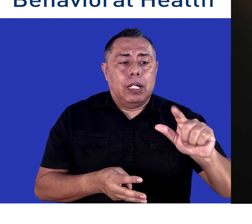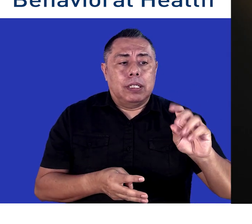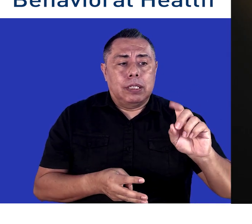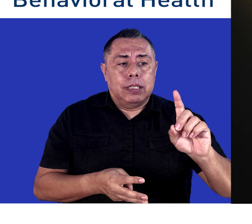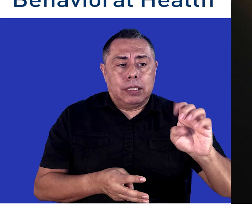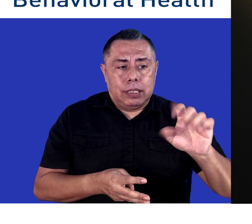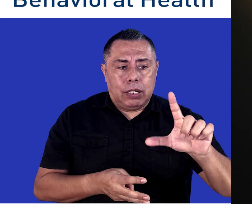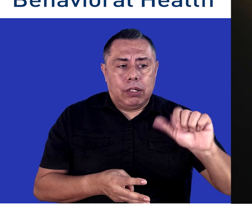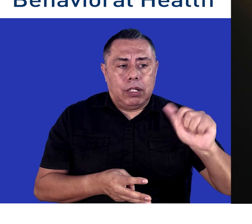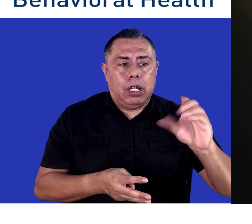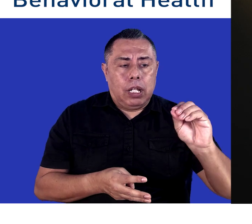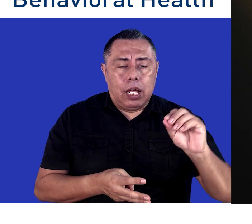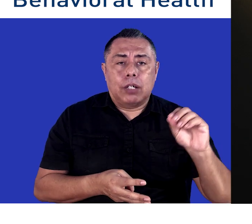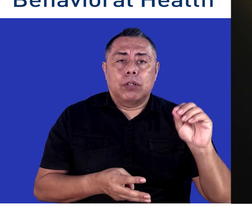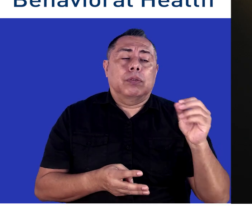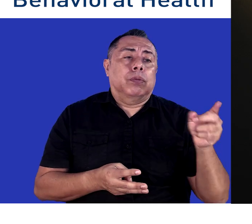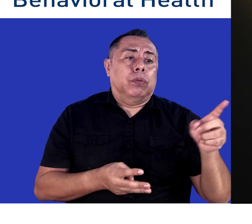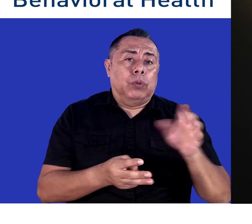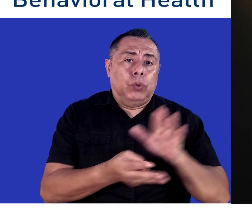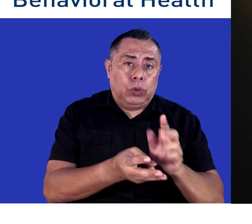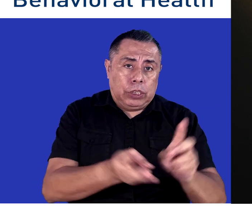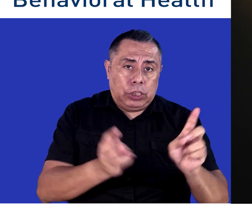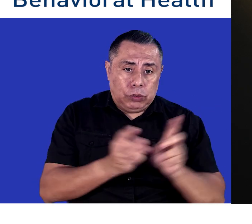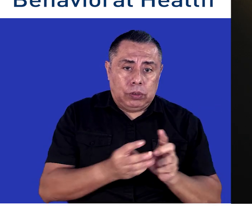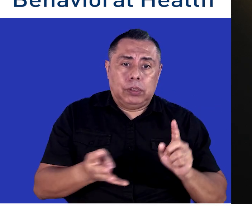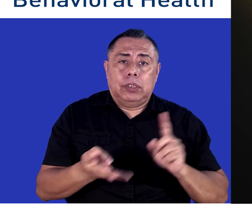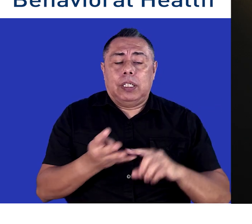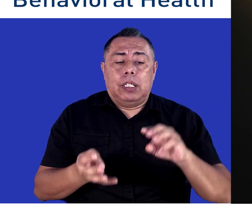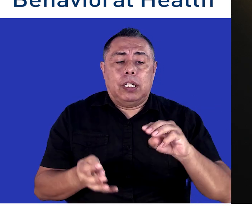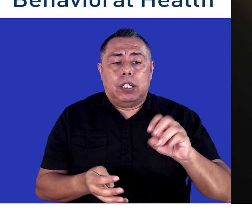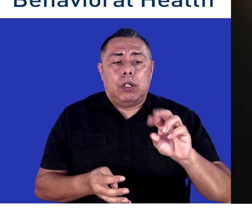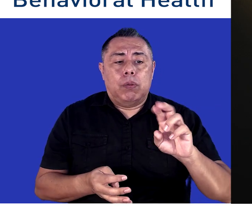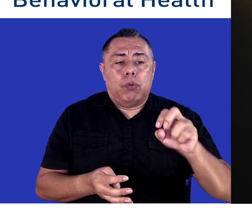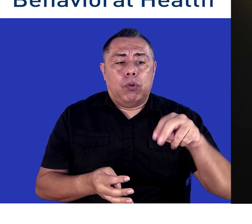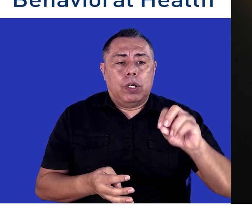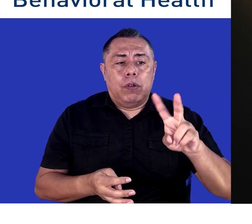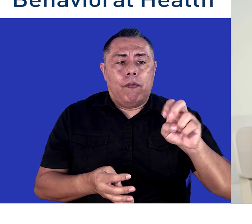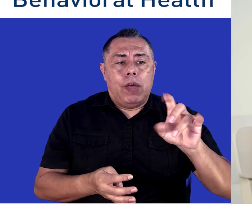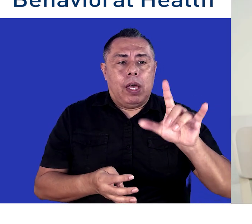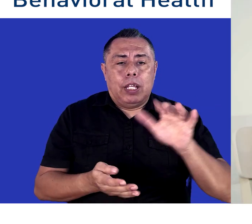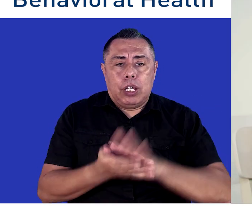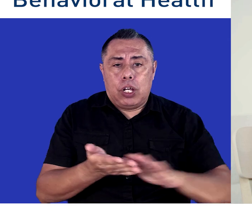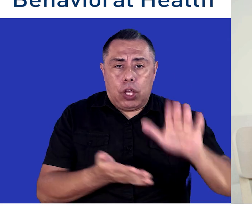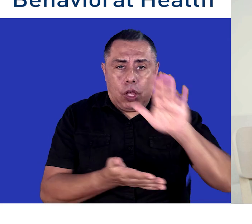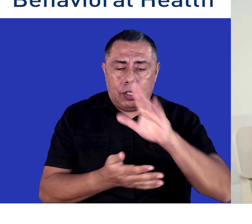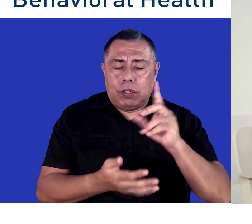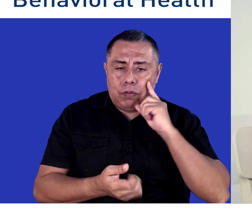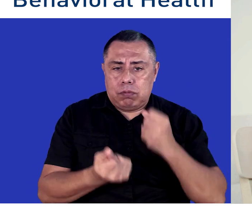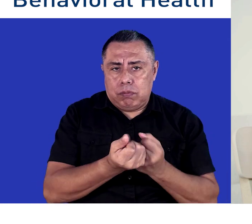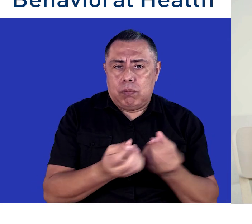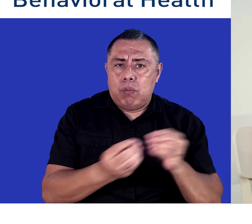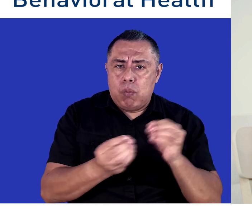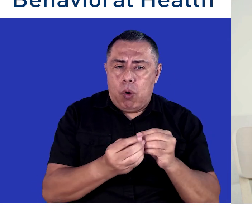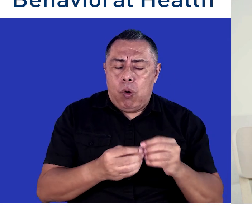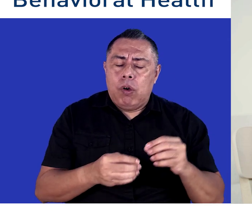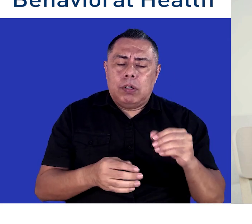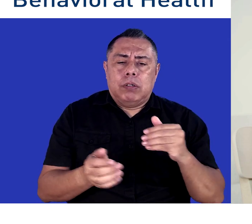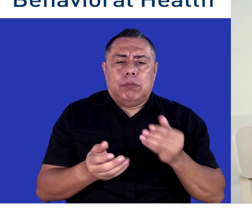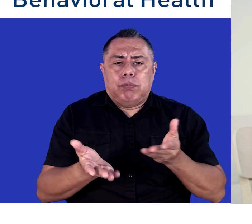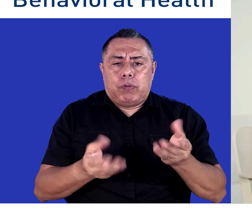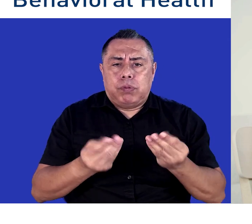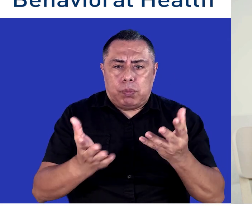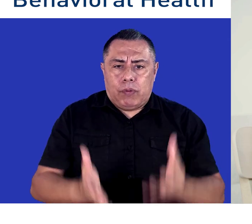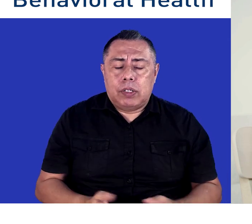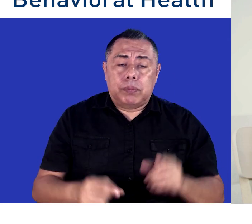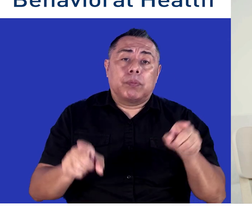Del Lago High School, and Moreno Valley College to inspire and support the next generation of practitioners. Due to the growing need of